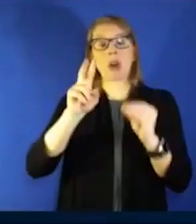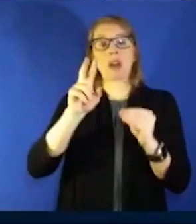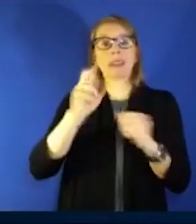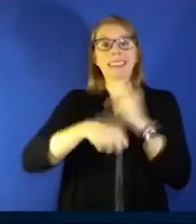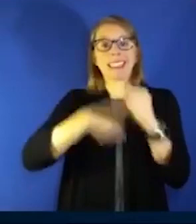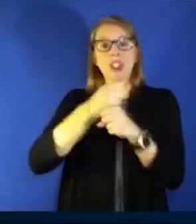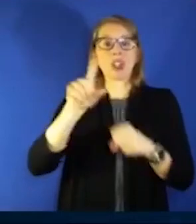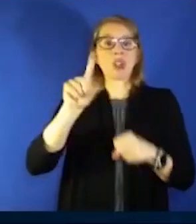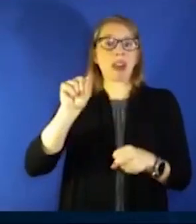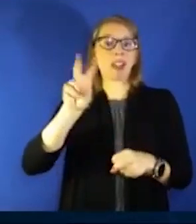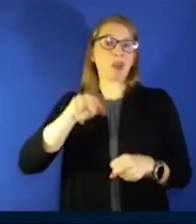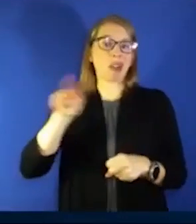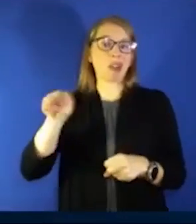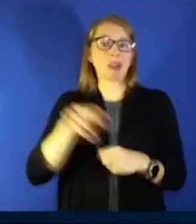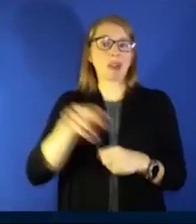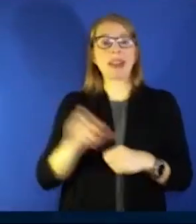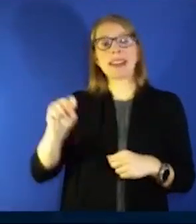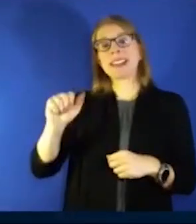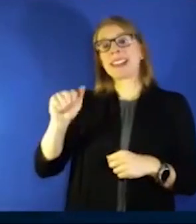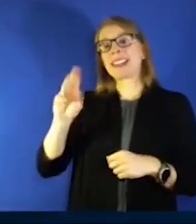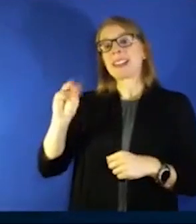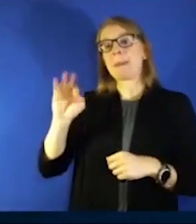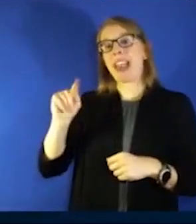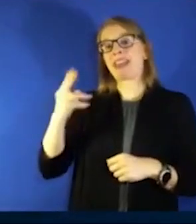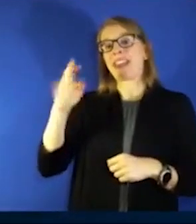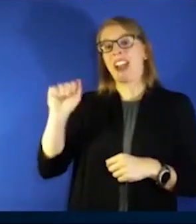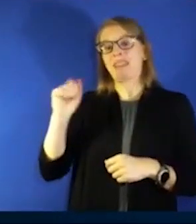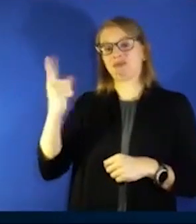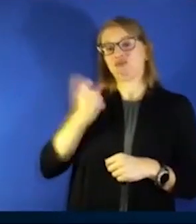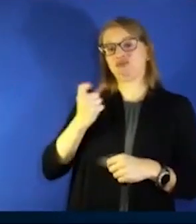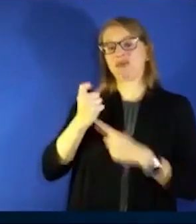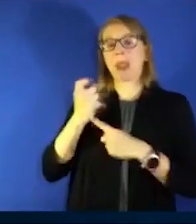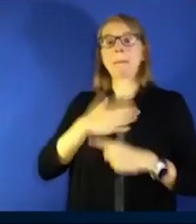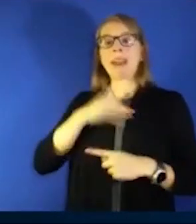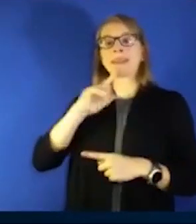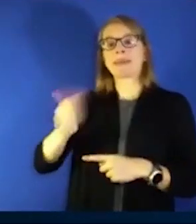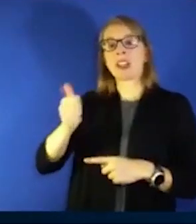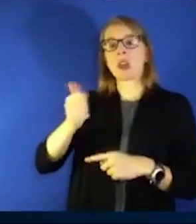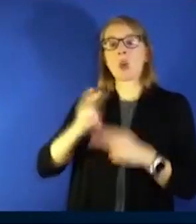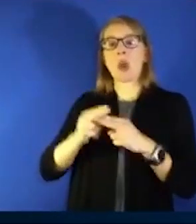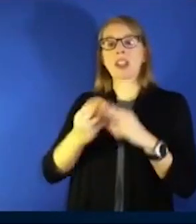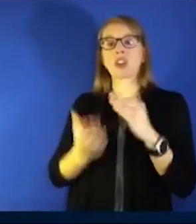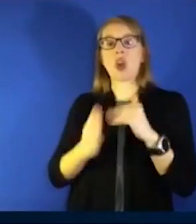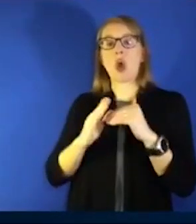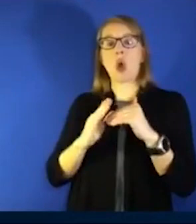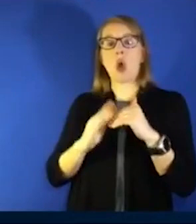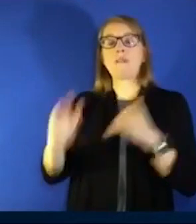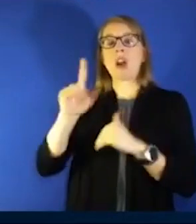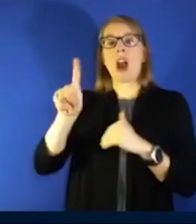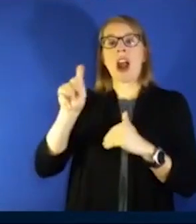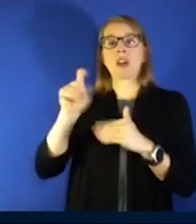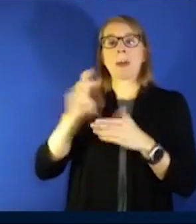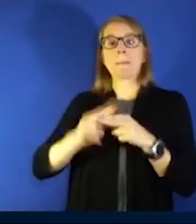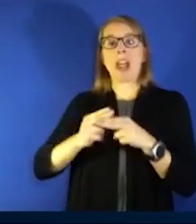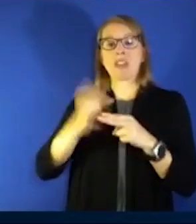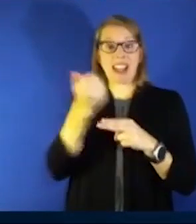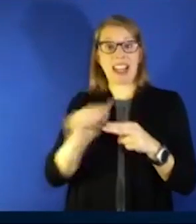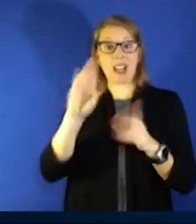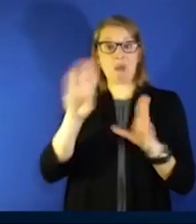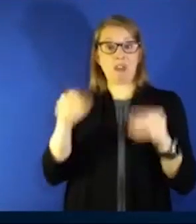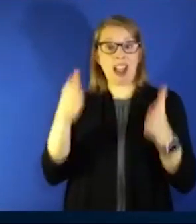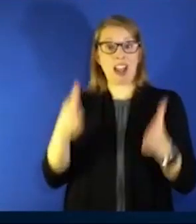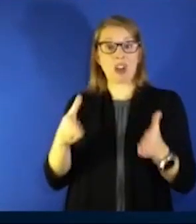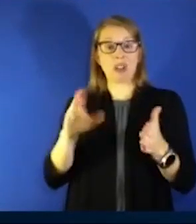from Samantha because I didn't think about it this way. She says, my 10-year-old weighs over 100 pounds. Would any providers consider giving them a full